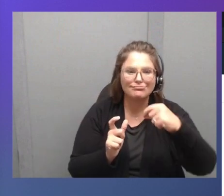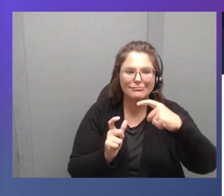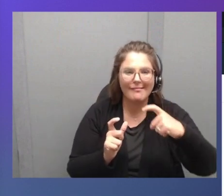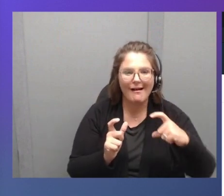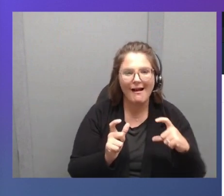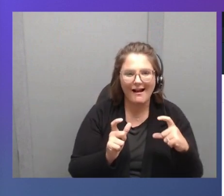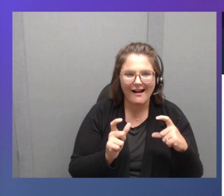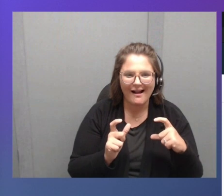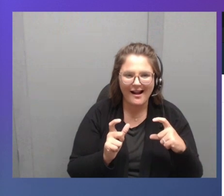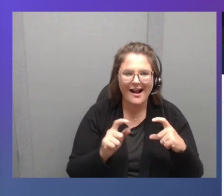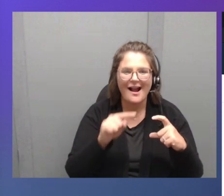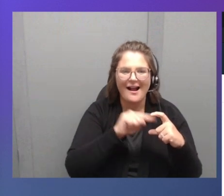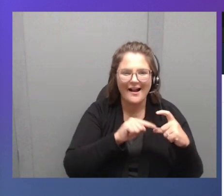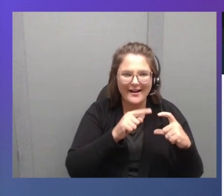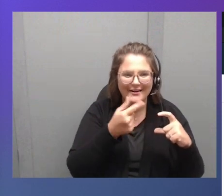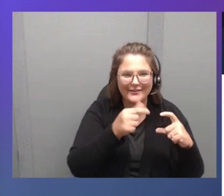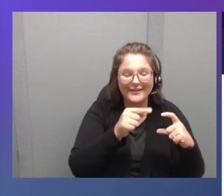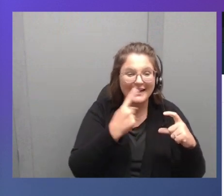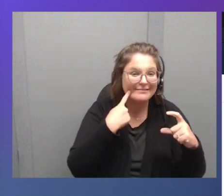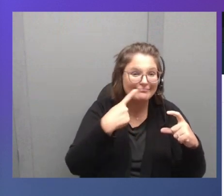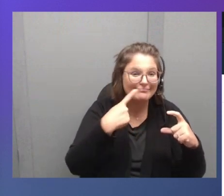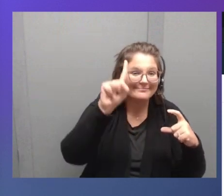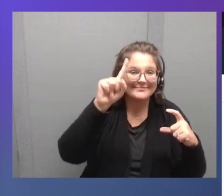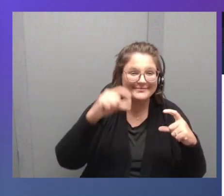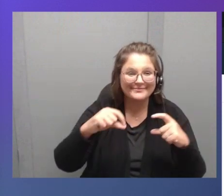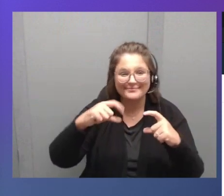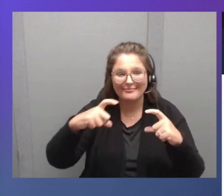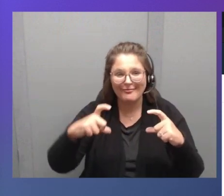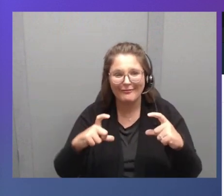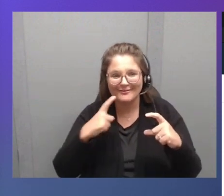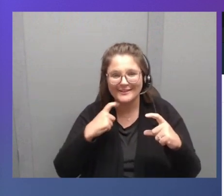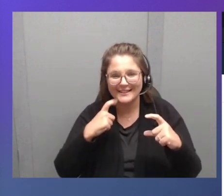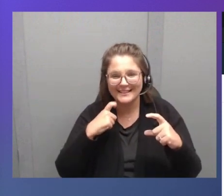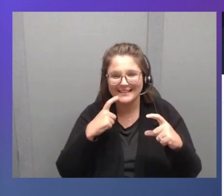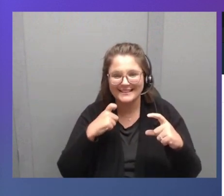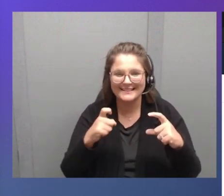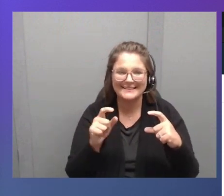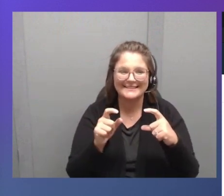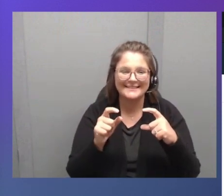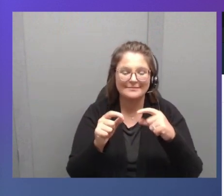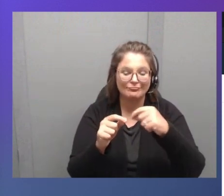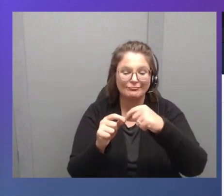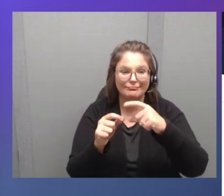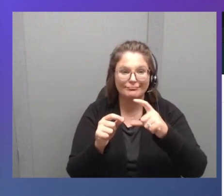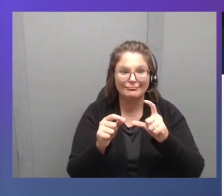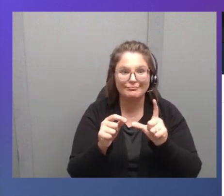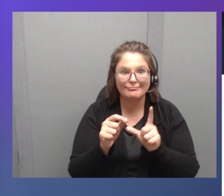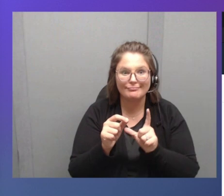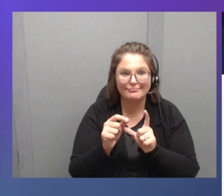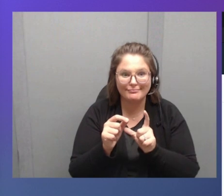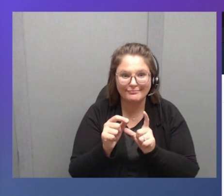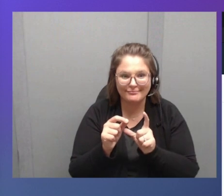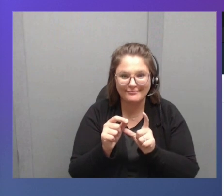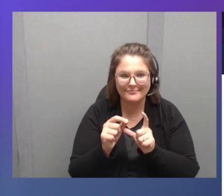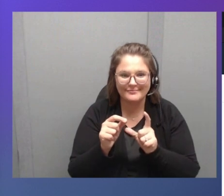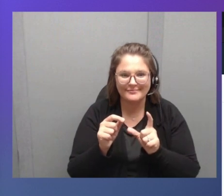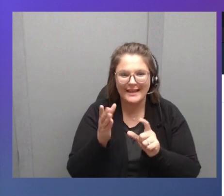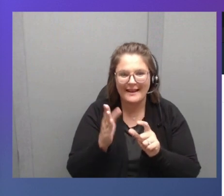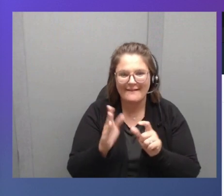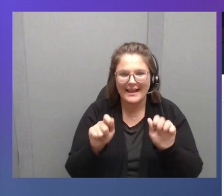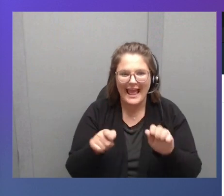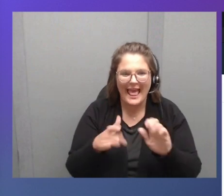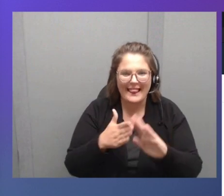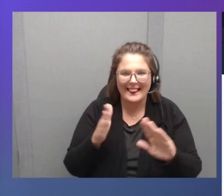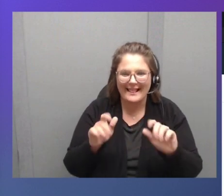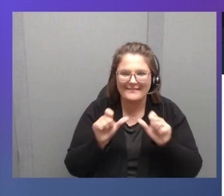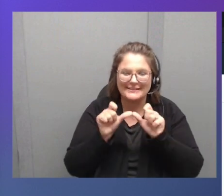Redemption. Redemption. Oh, it is. Hey, oh, there my goes. goodness. Look at that. There we go. I'm never going to be able to leave this page now. It just keeps running